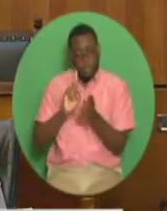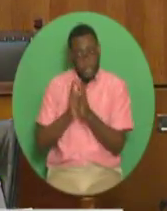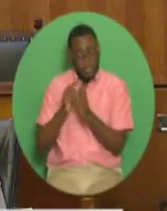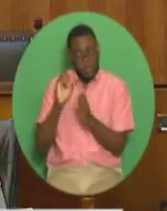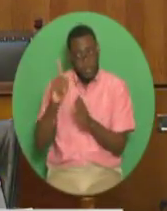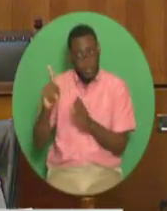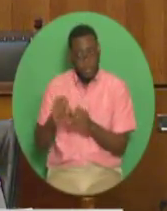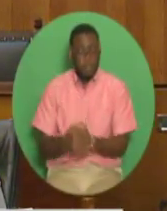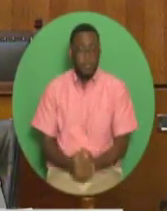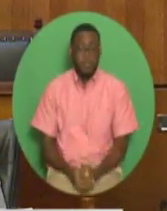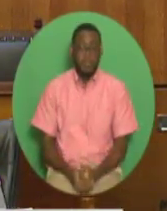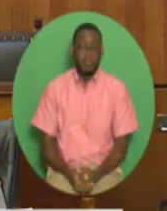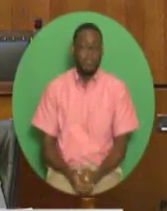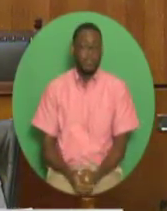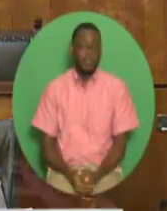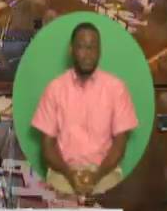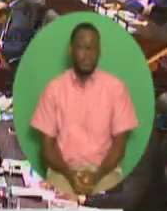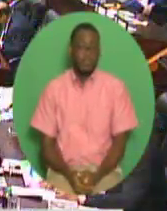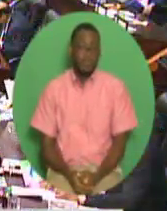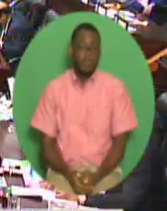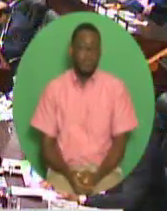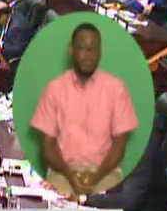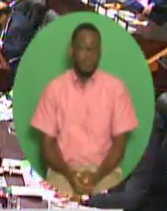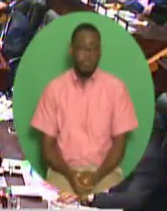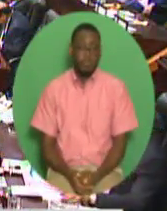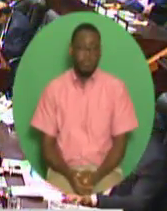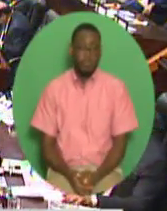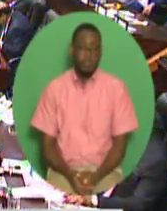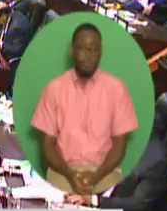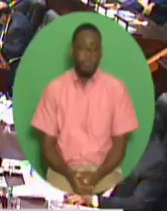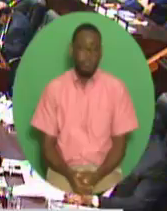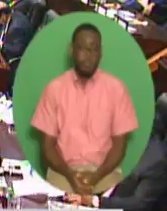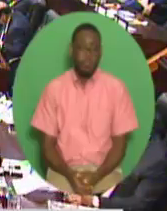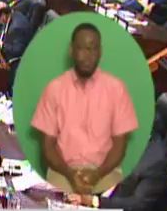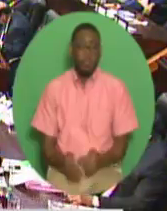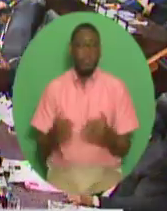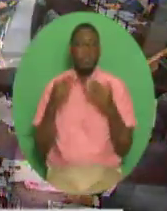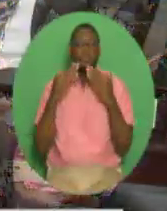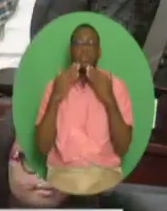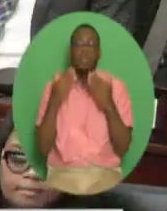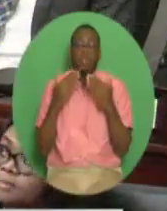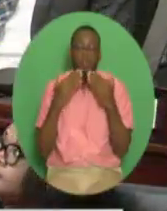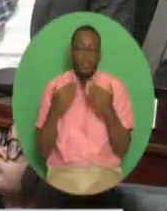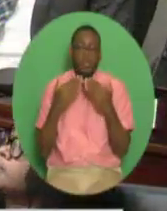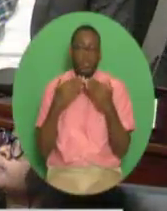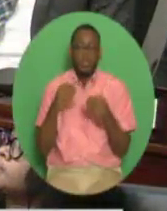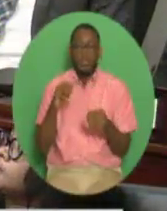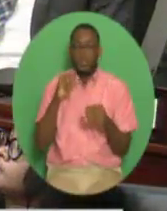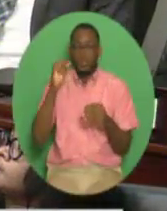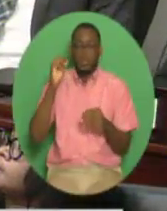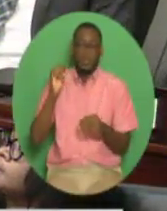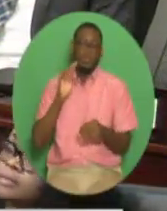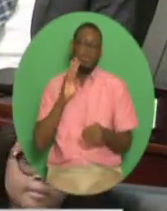proceed. Please proceed. Thank you very much, Madam Speaker.